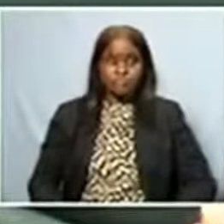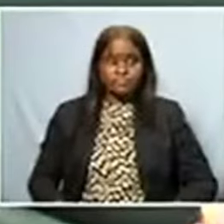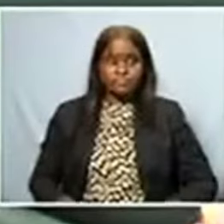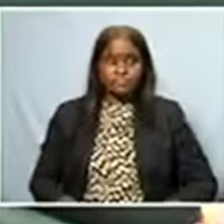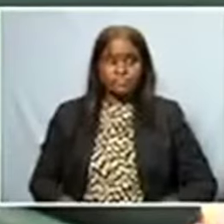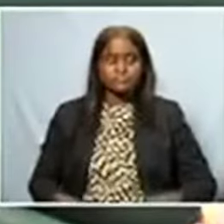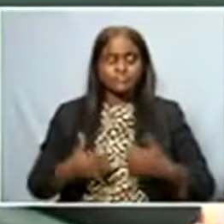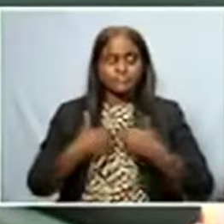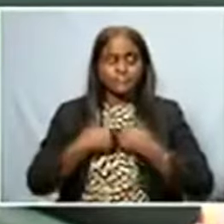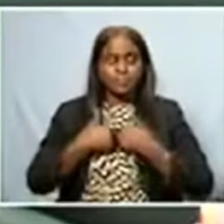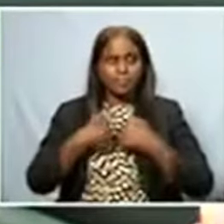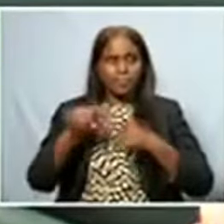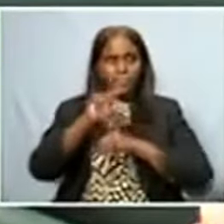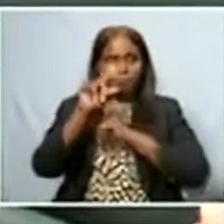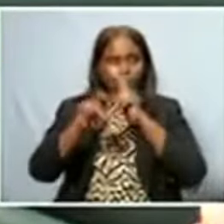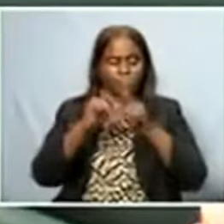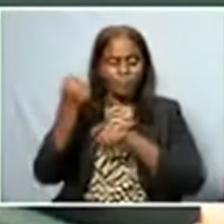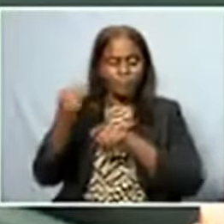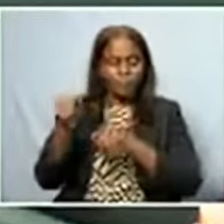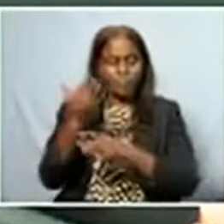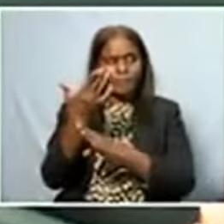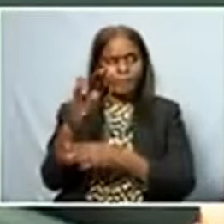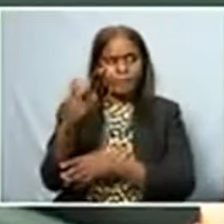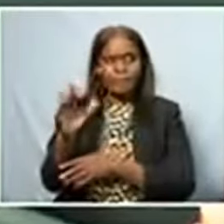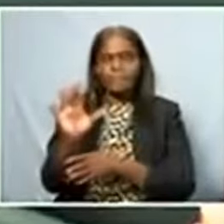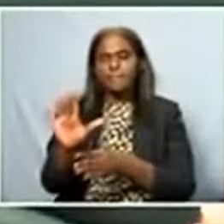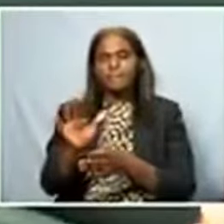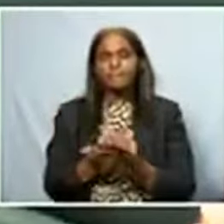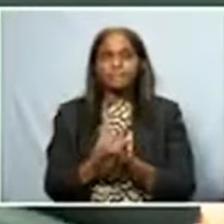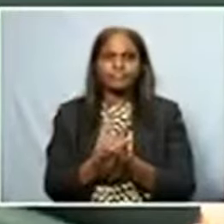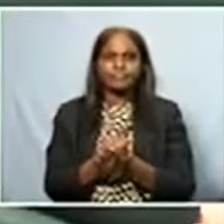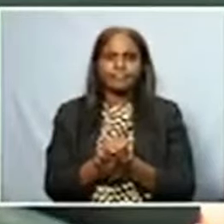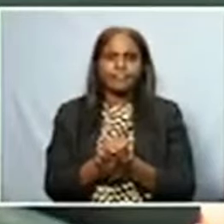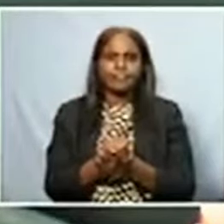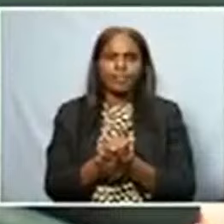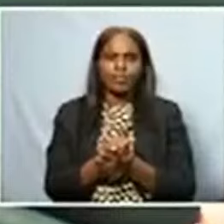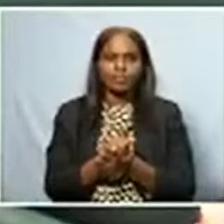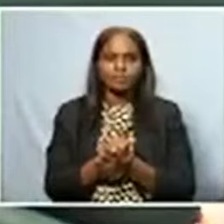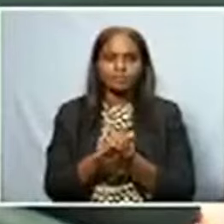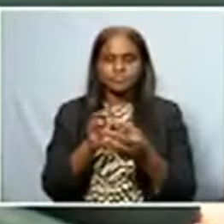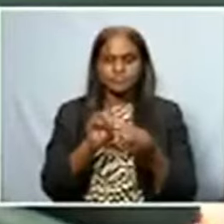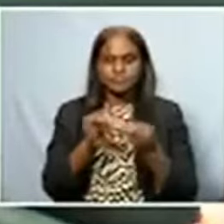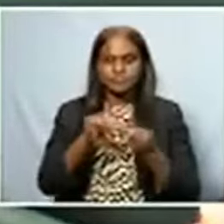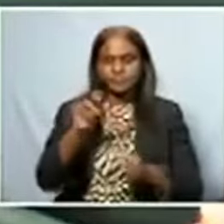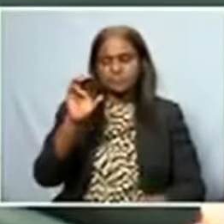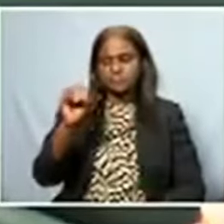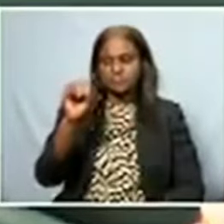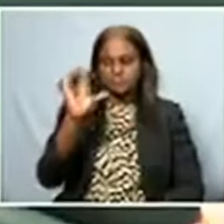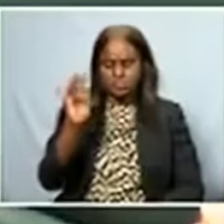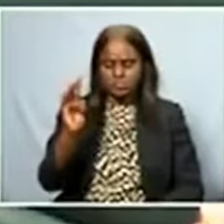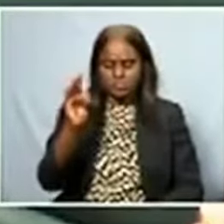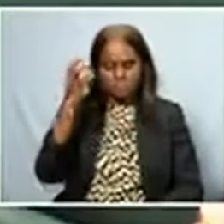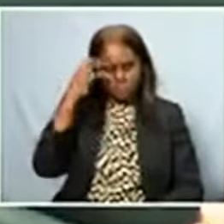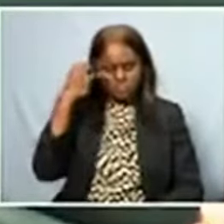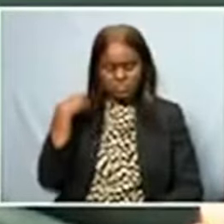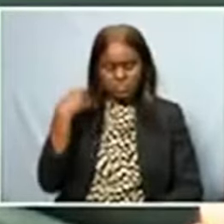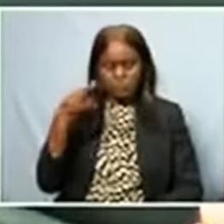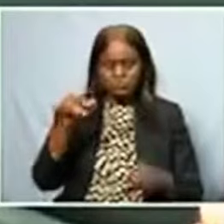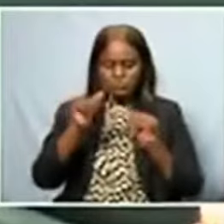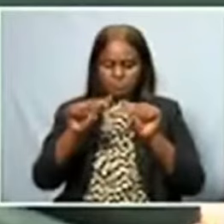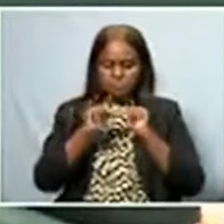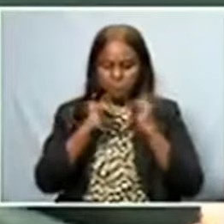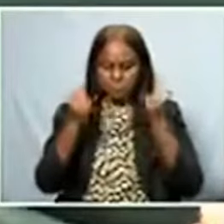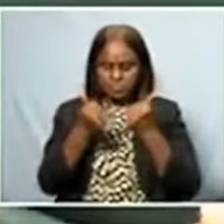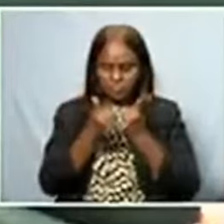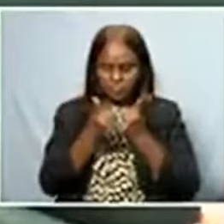The ayes have it. The question is resolved in the affirmative. Head 07, Office of the Auditor General, the Acting